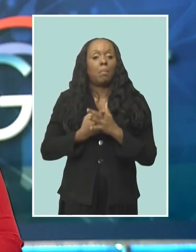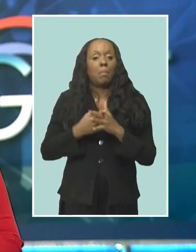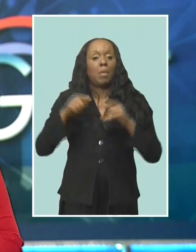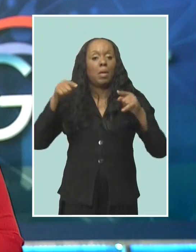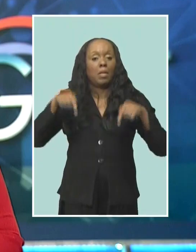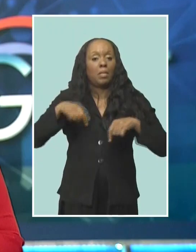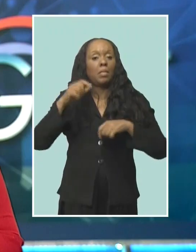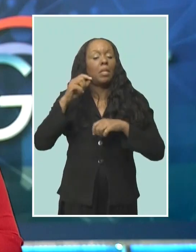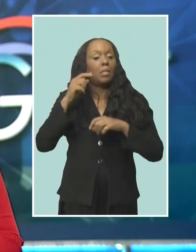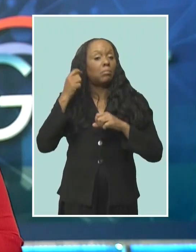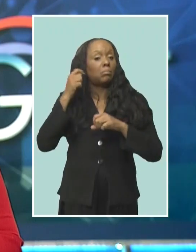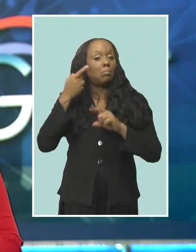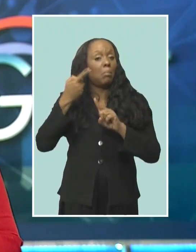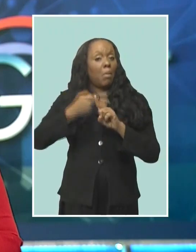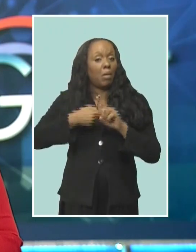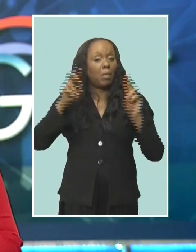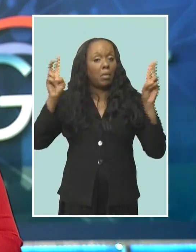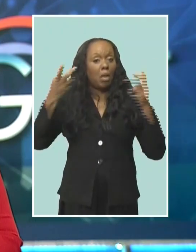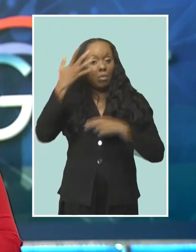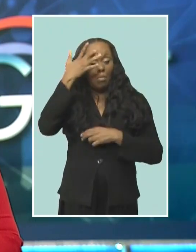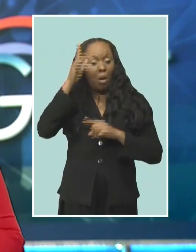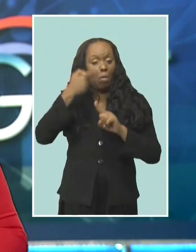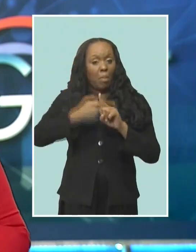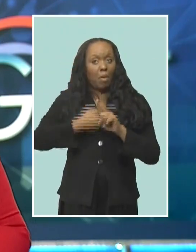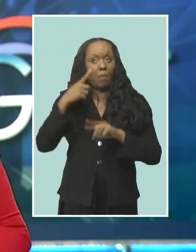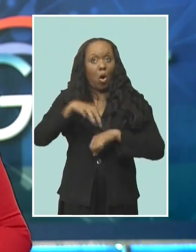Smart Month. Sean Farrell has that story.